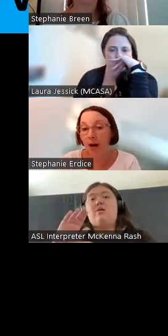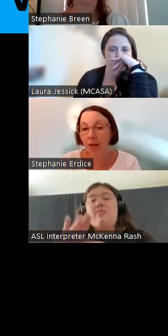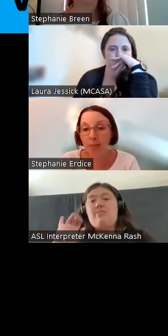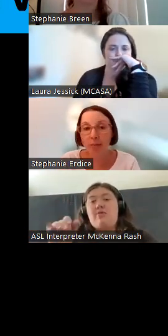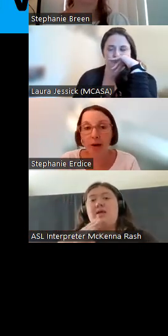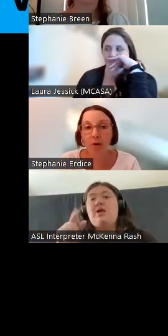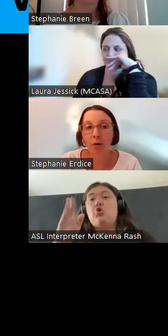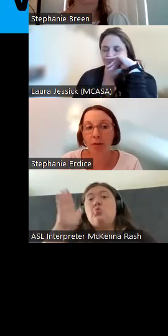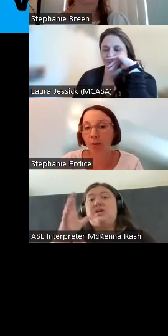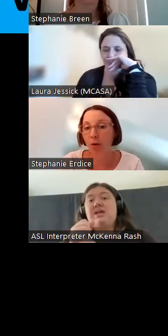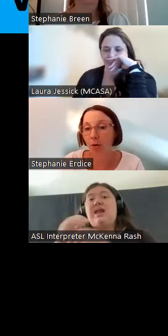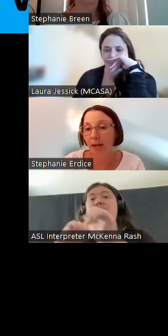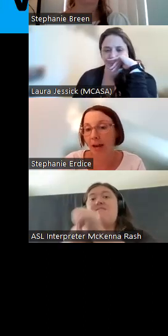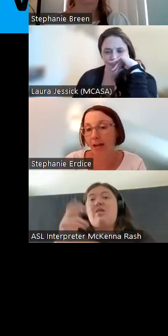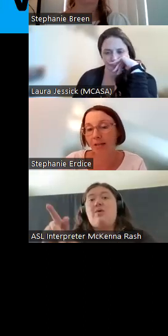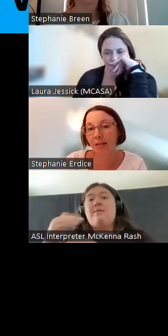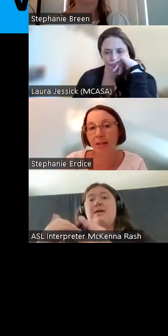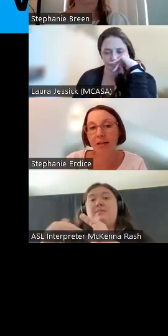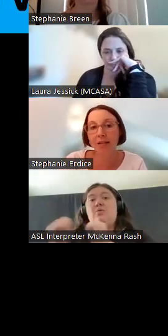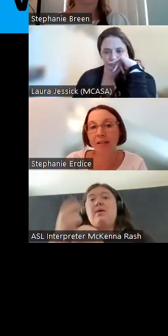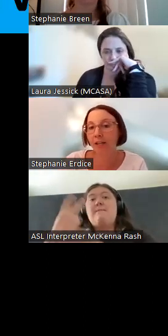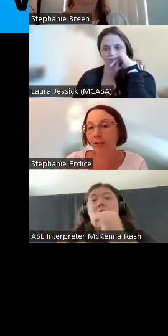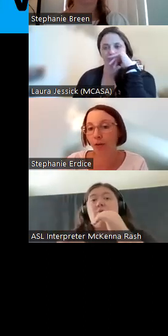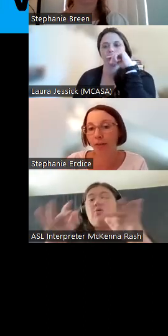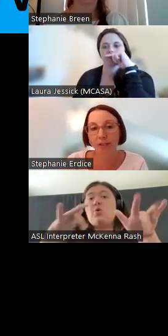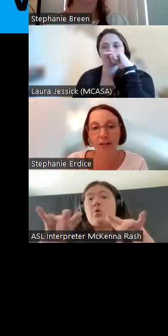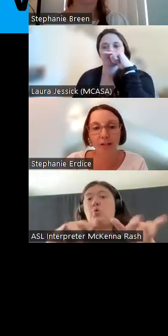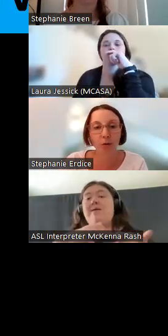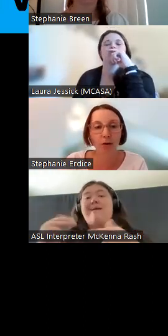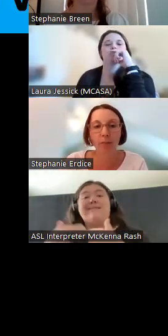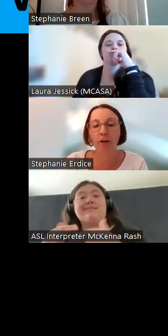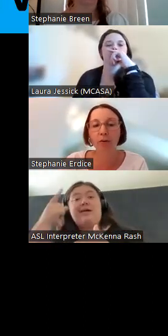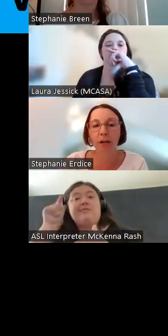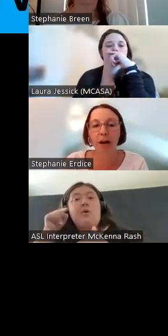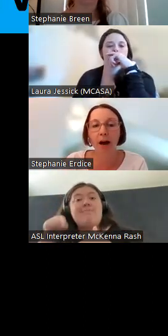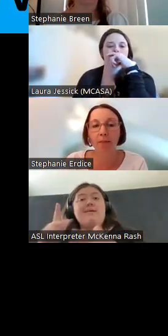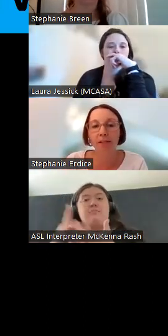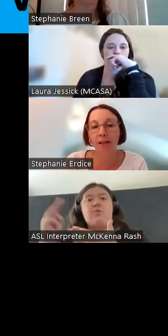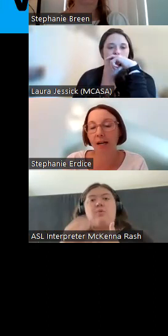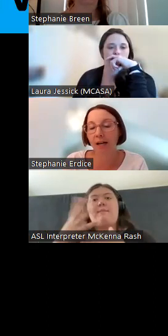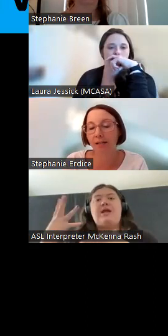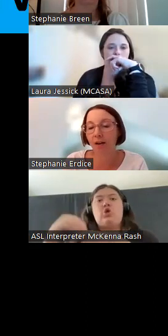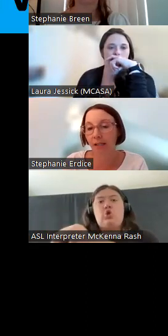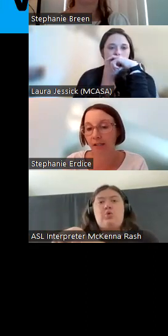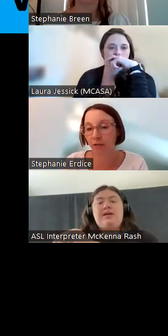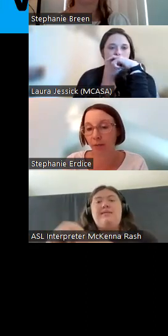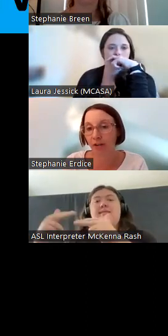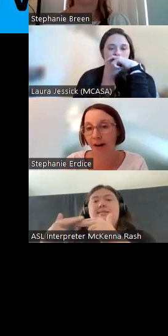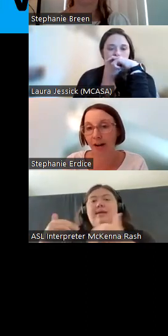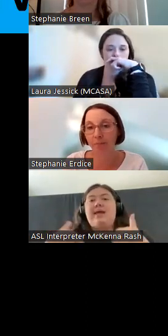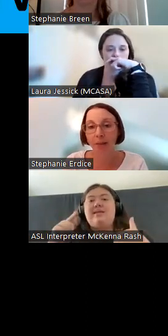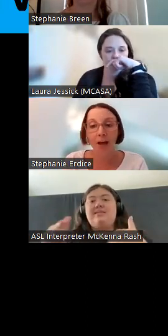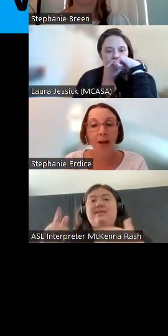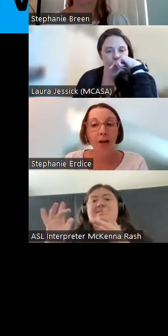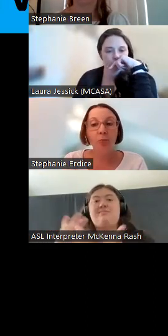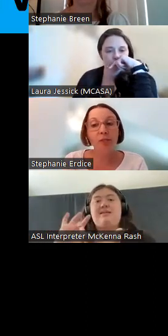you will get a follow-up email with both the recording and the slides for this program, including the slide that has this contact information